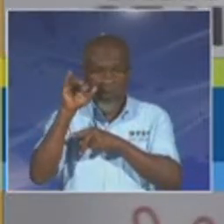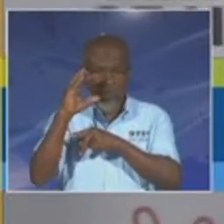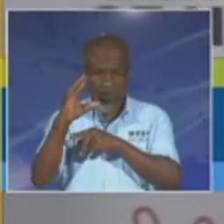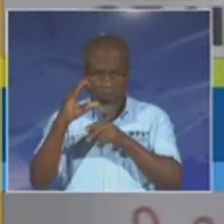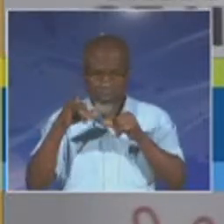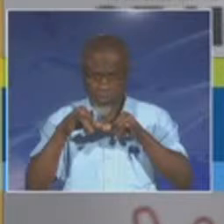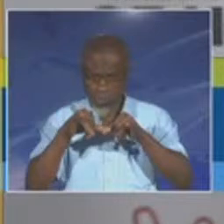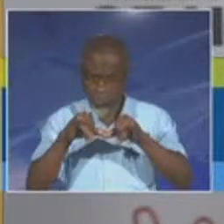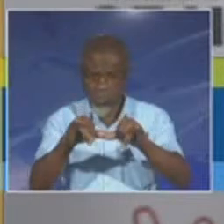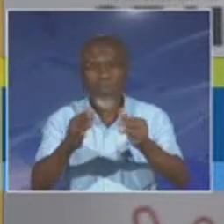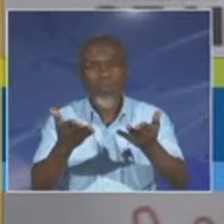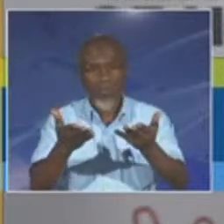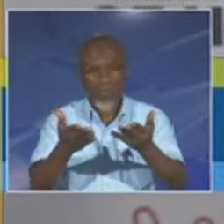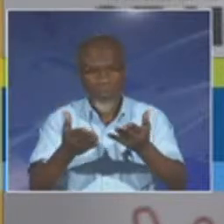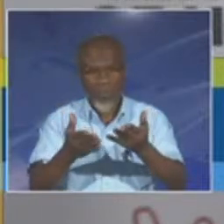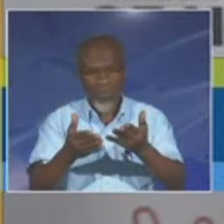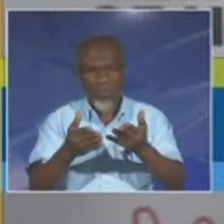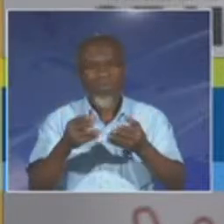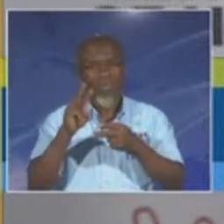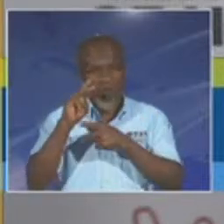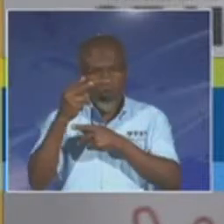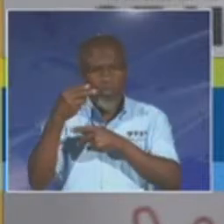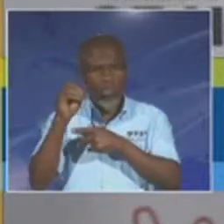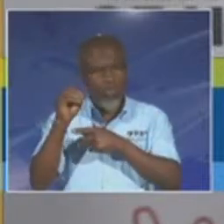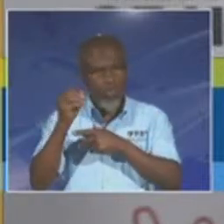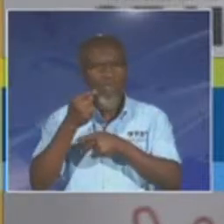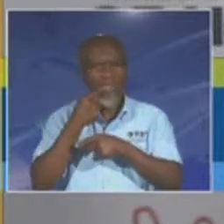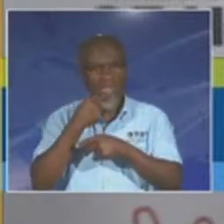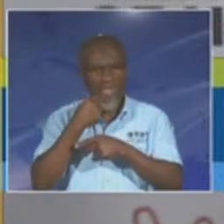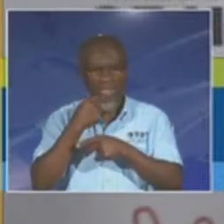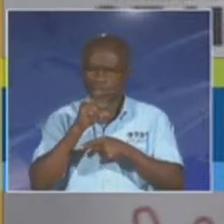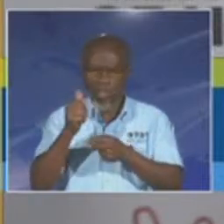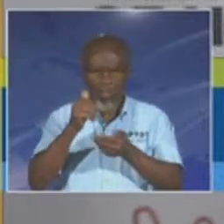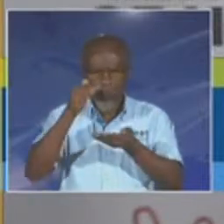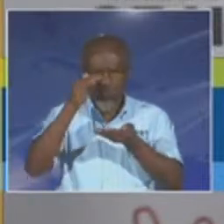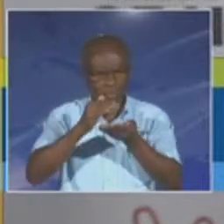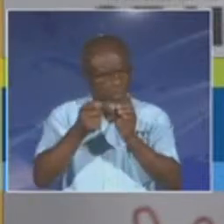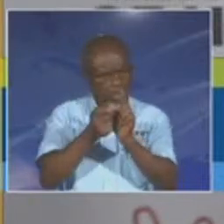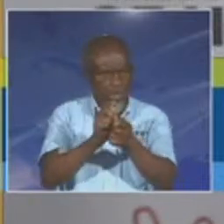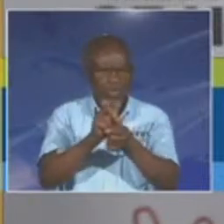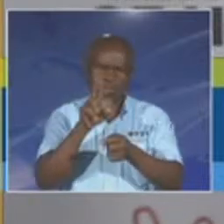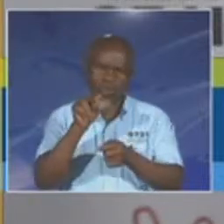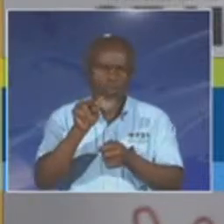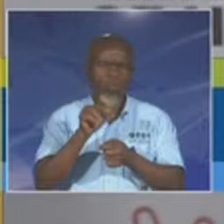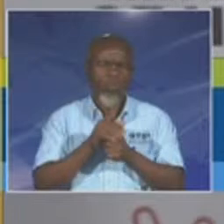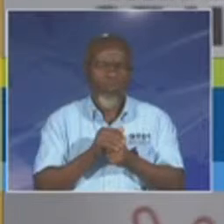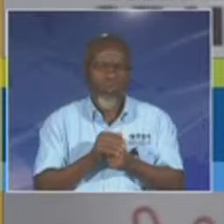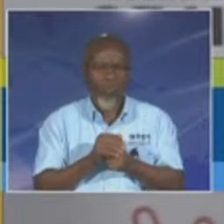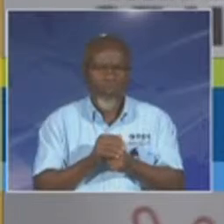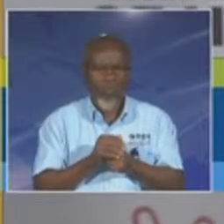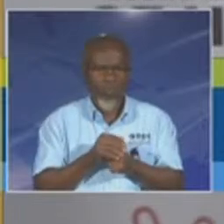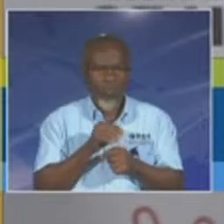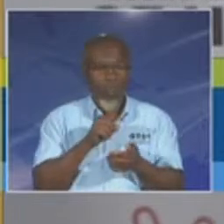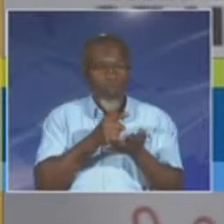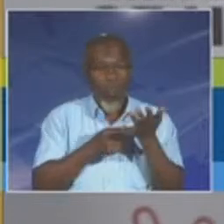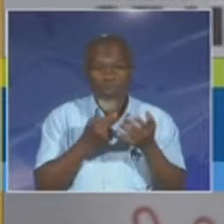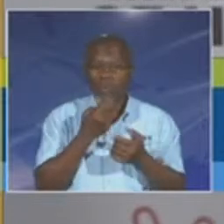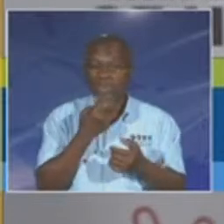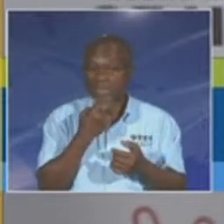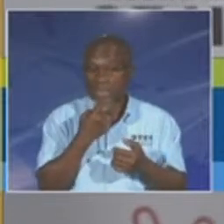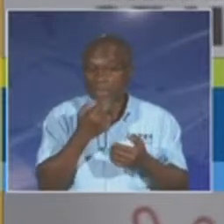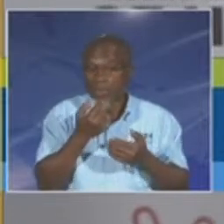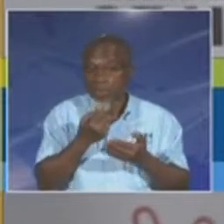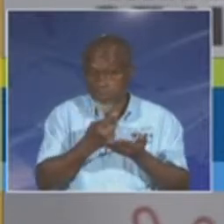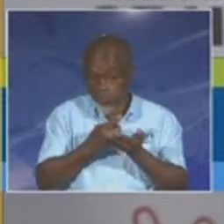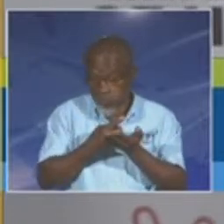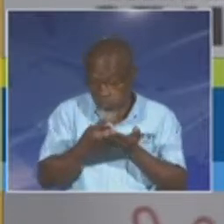called by WHO and has not been downgraded in any form or fashion as yet. What we have been saying over the past weeks is that we are preparing for